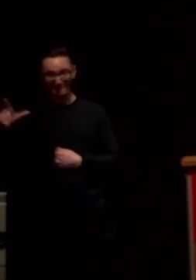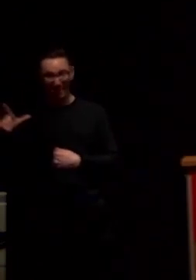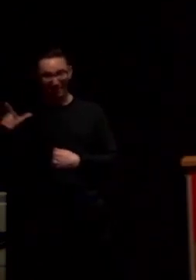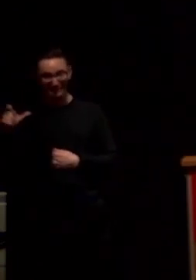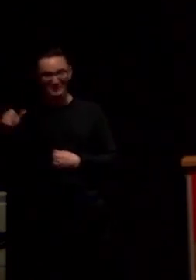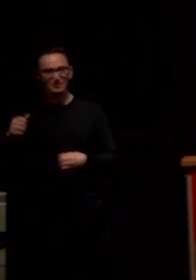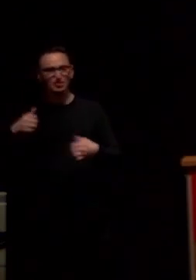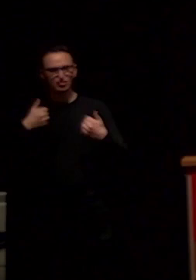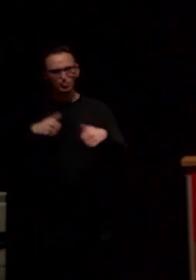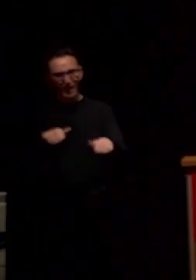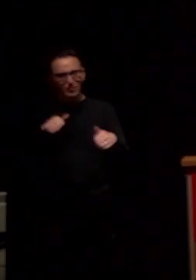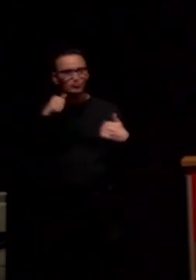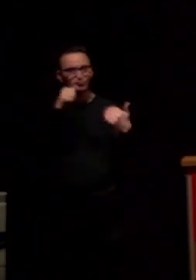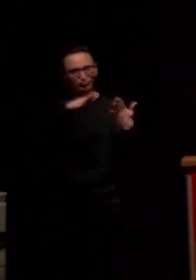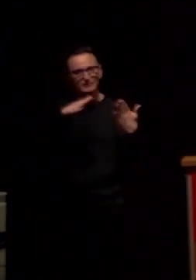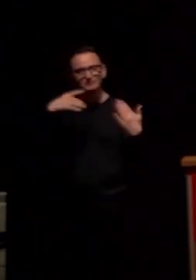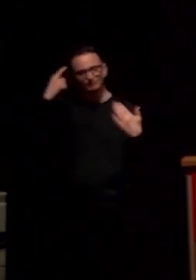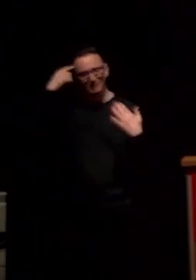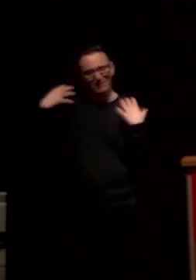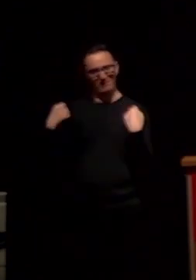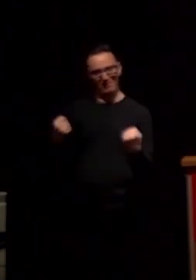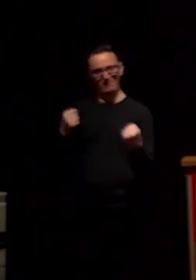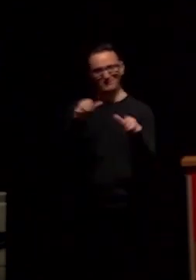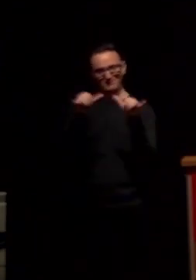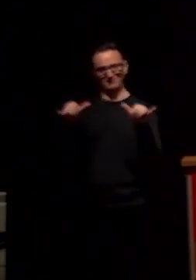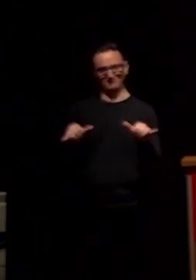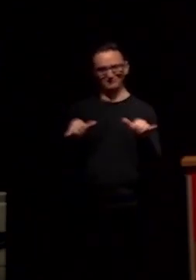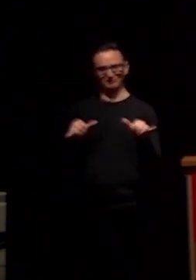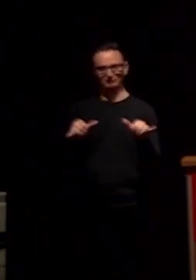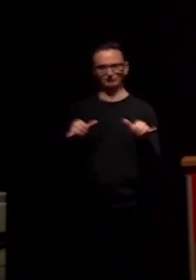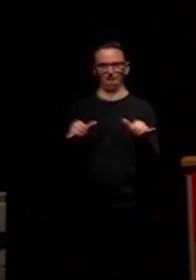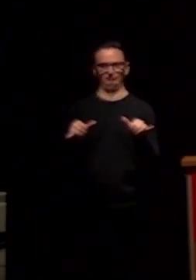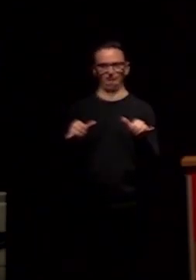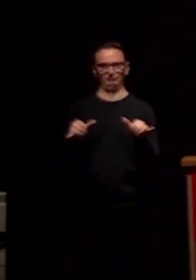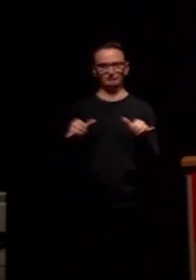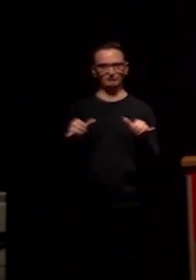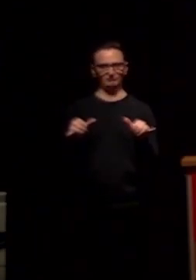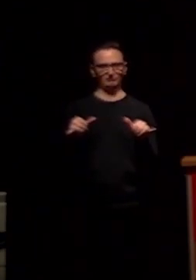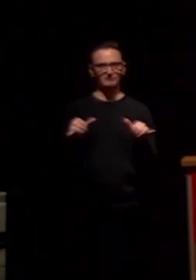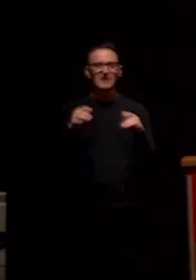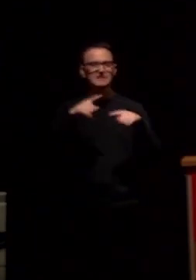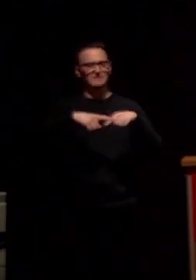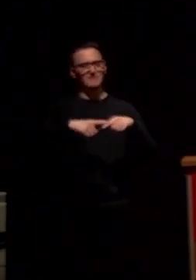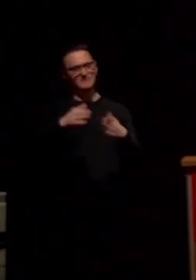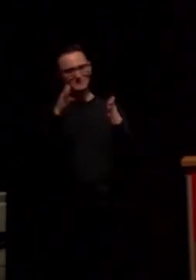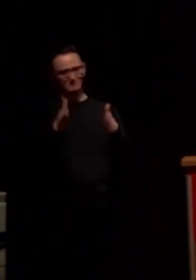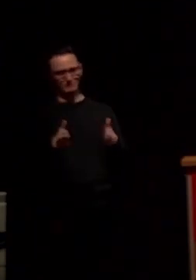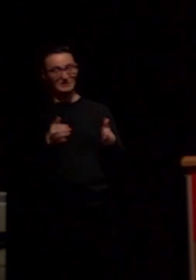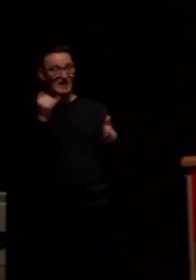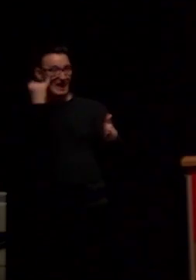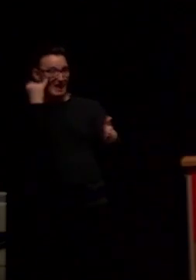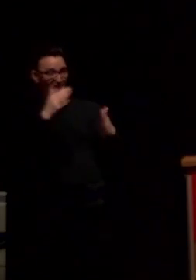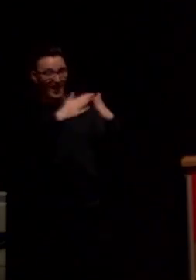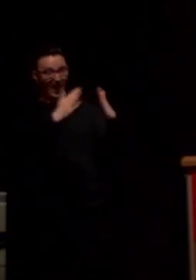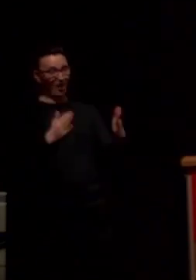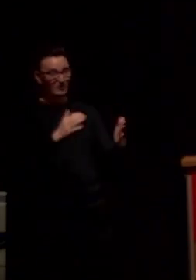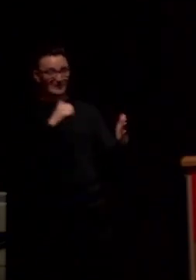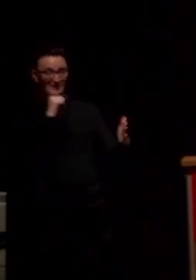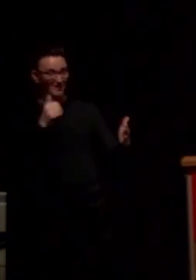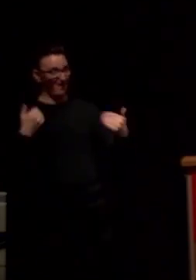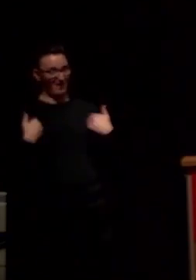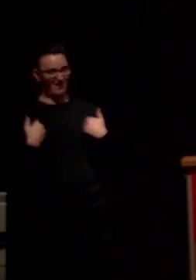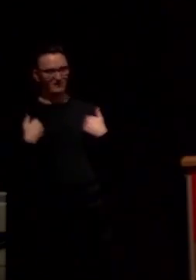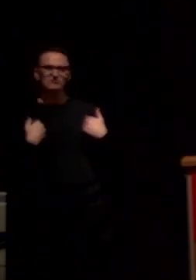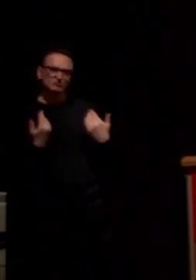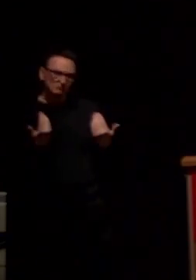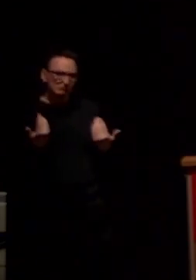system. Because, you know, I mean, it's and it depends on the person, right? If they don't have housing, well, I would focus on housing